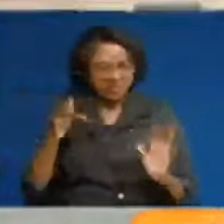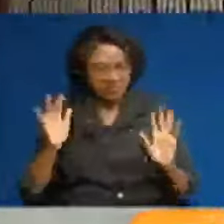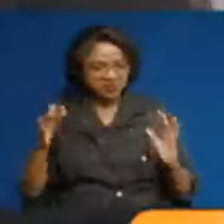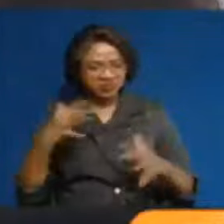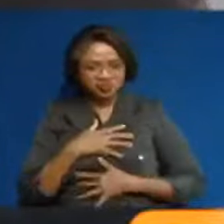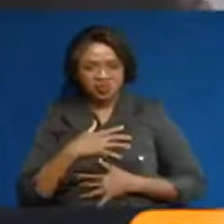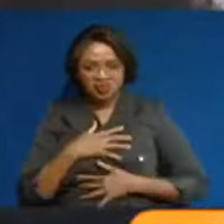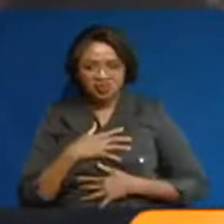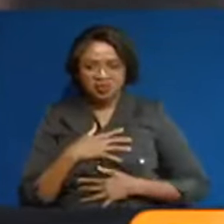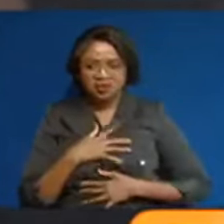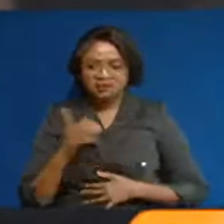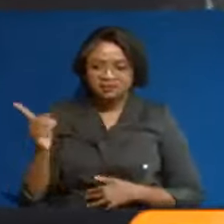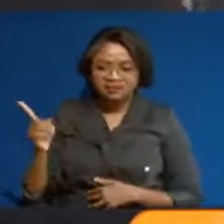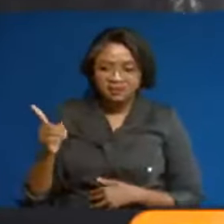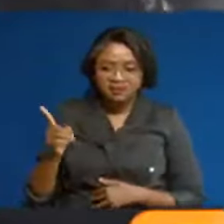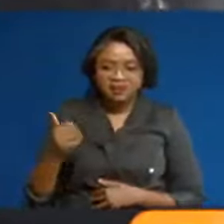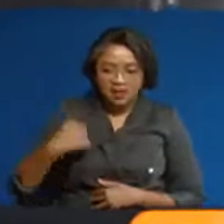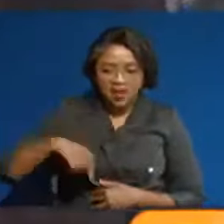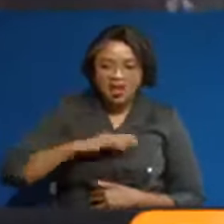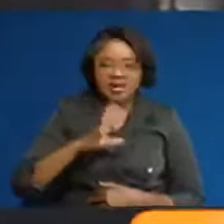in her tracks.